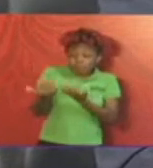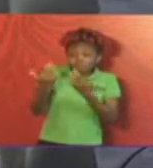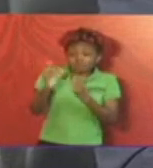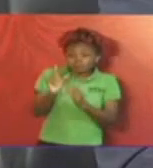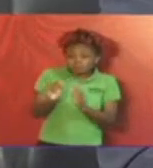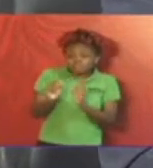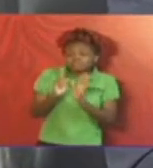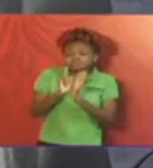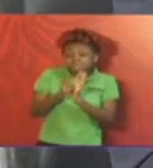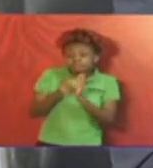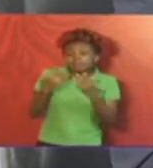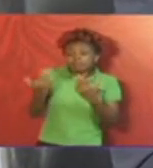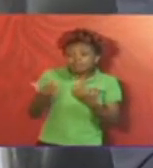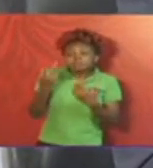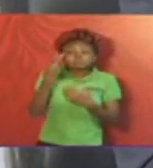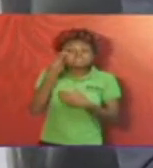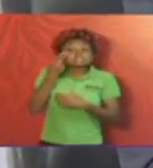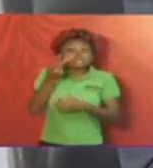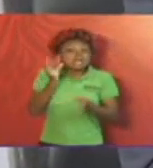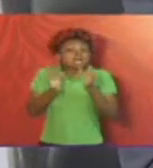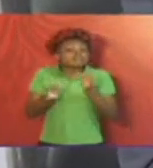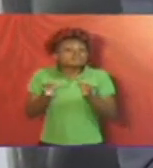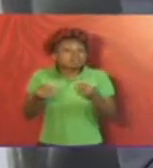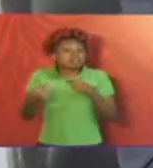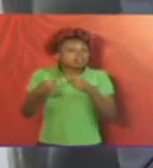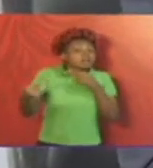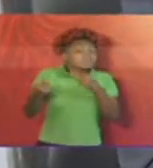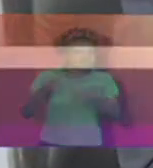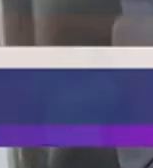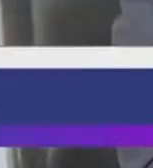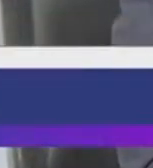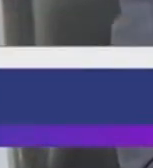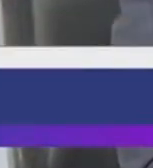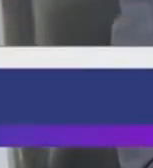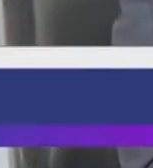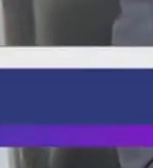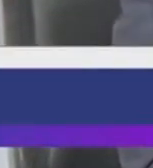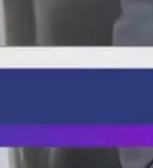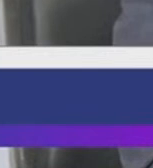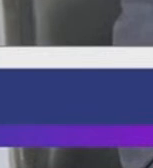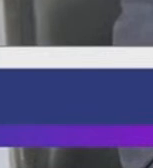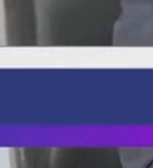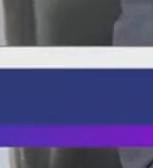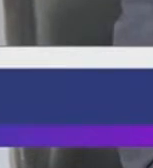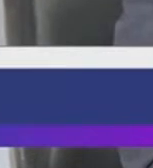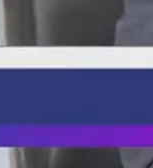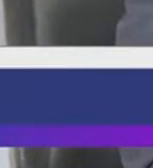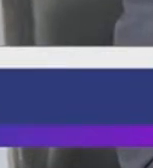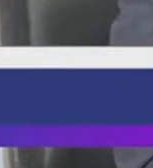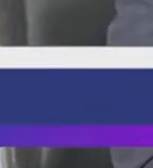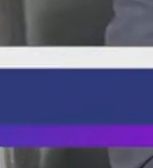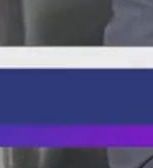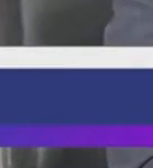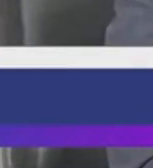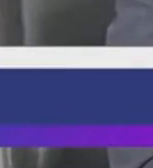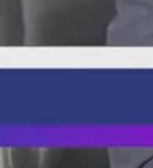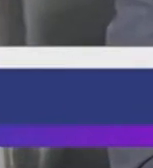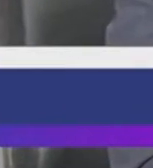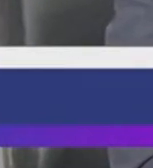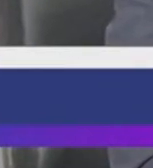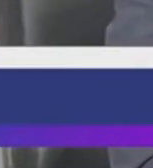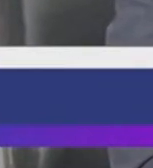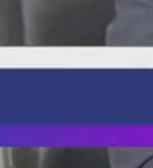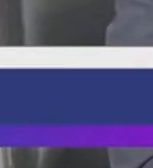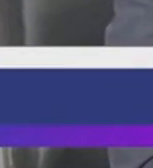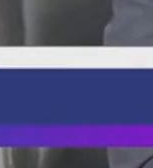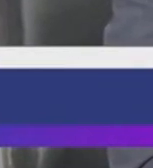Pfizer vaccine in the US and other parts of the world as one of the first vaccines that was utilized for COVID-19. And what they found is